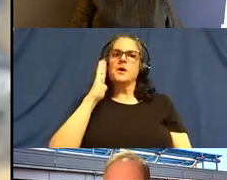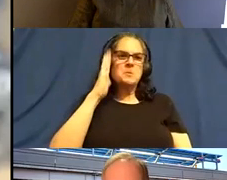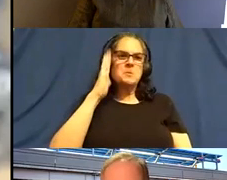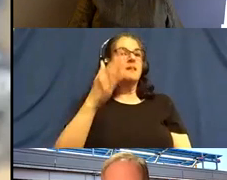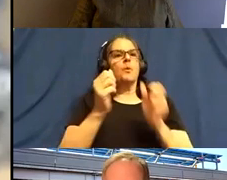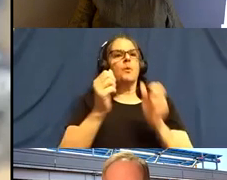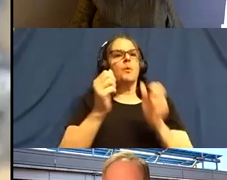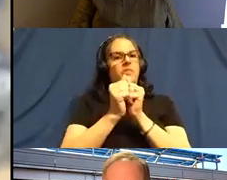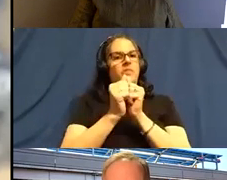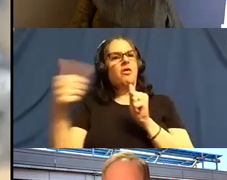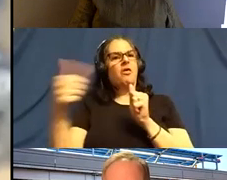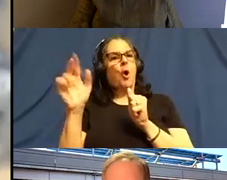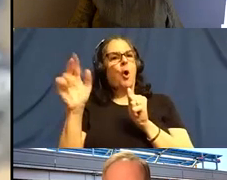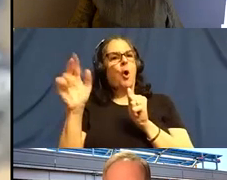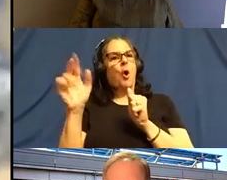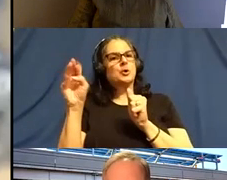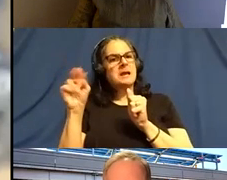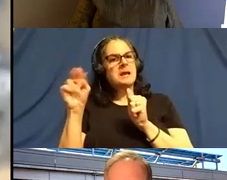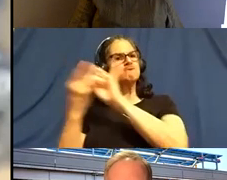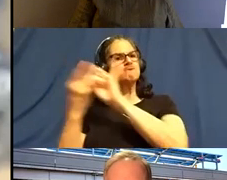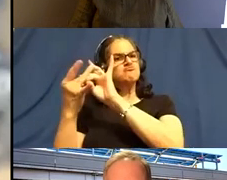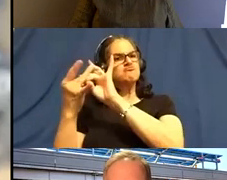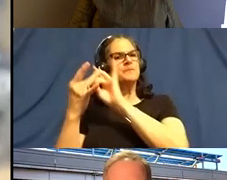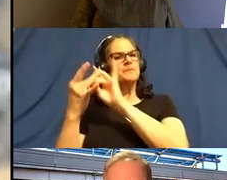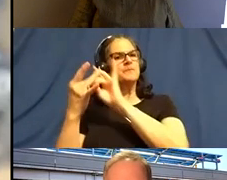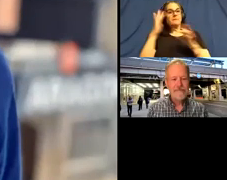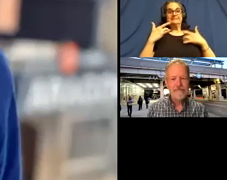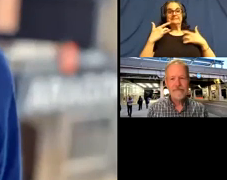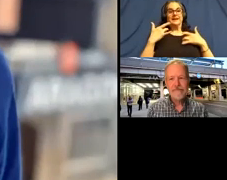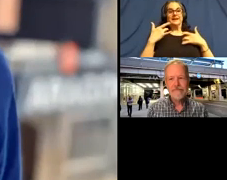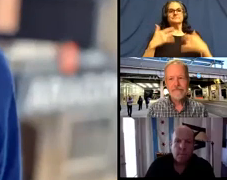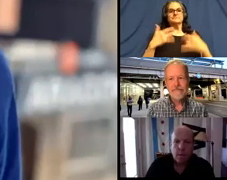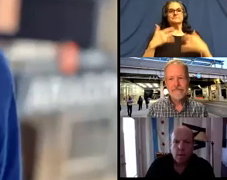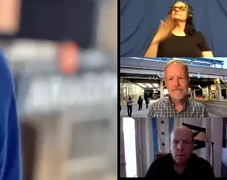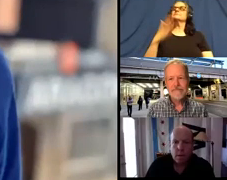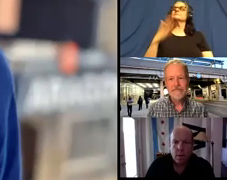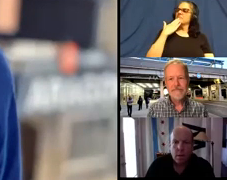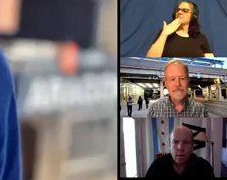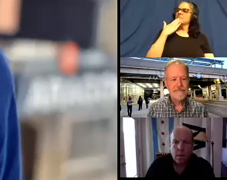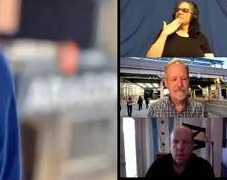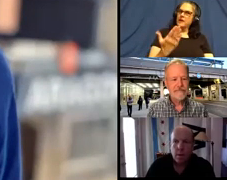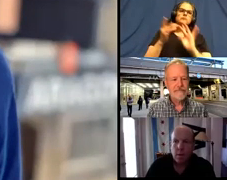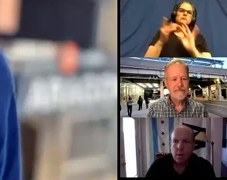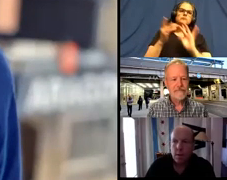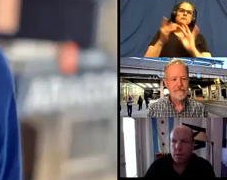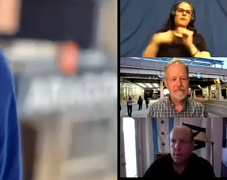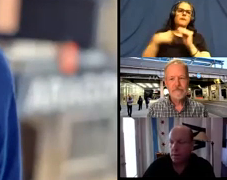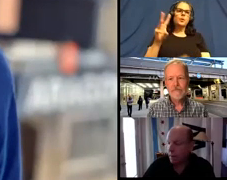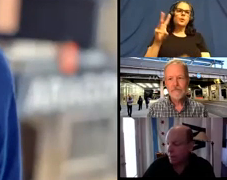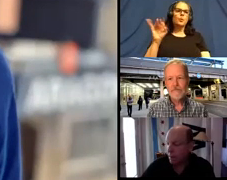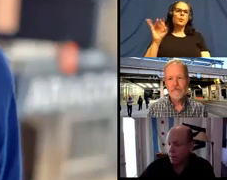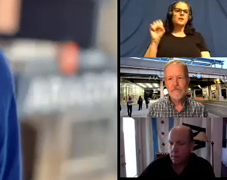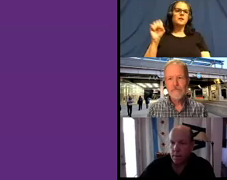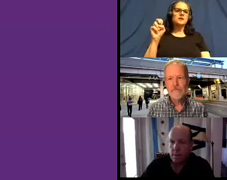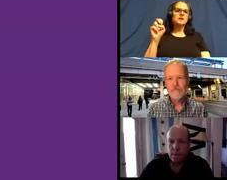all. Thank you, Alderman. Thanks for that perspective on Wilson Station as well. So I'll turn it